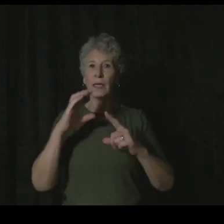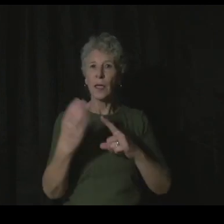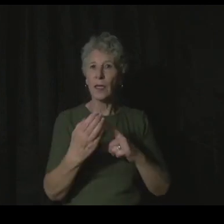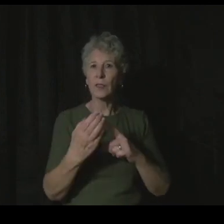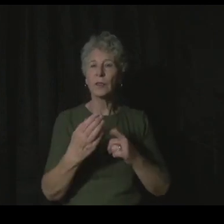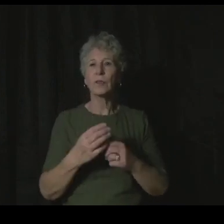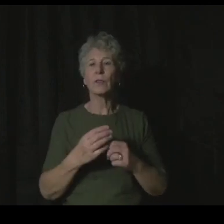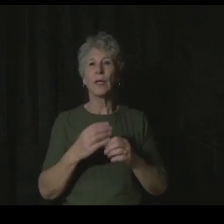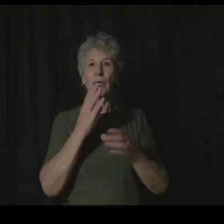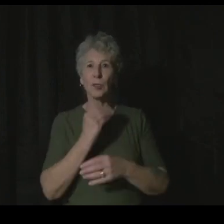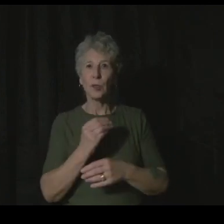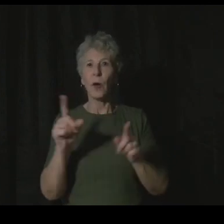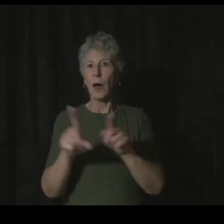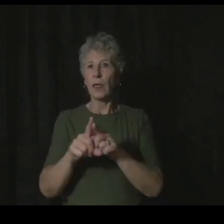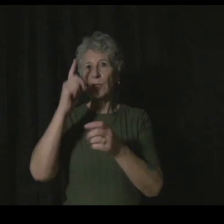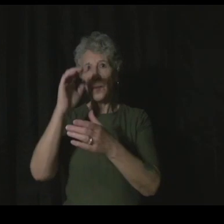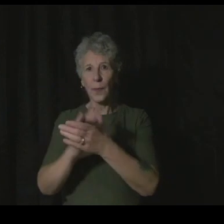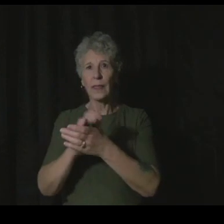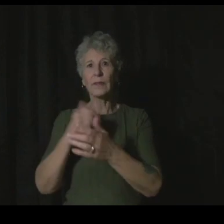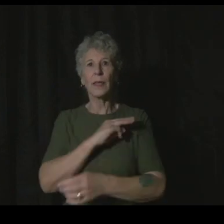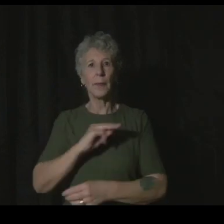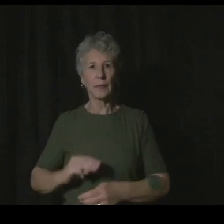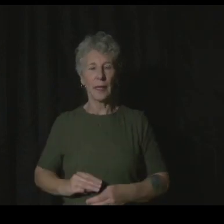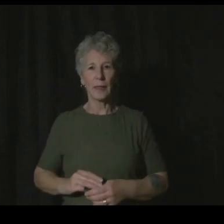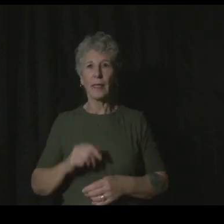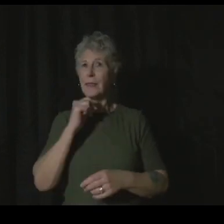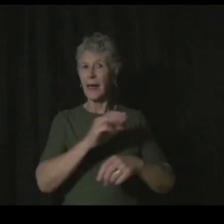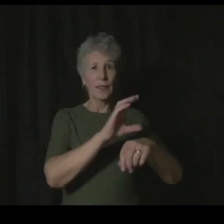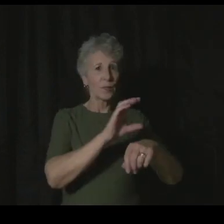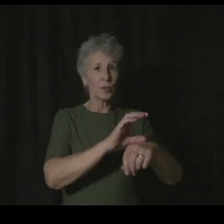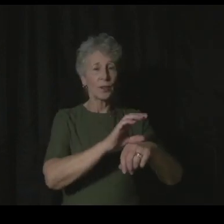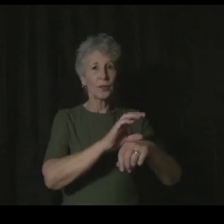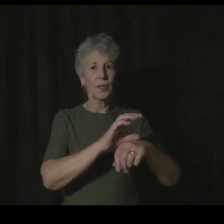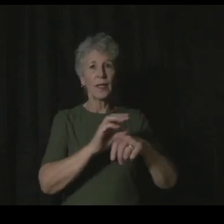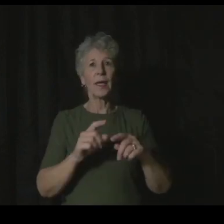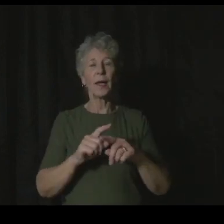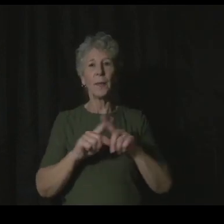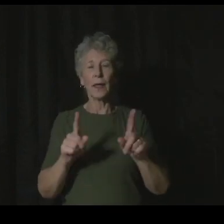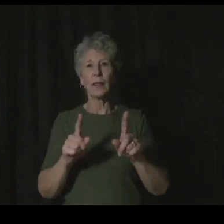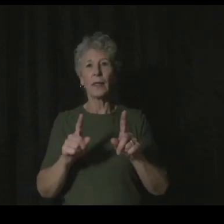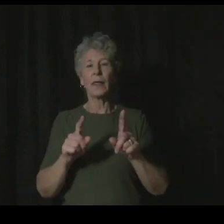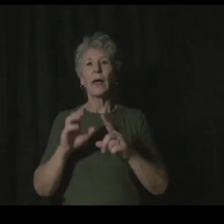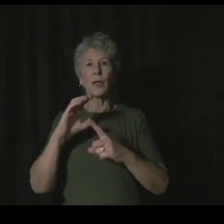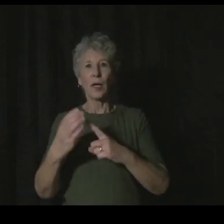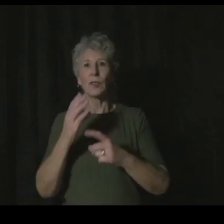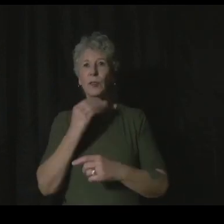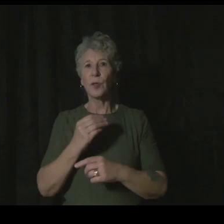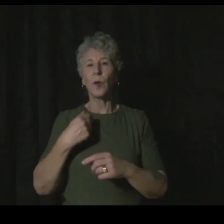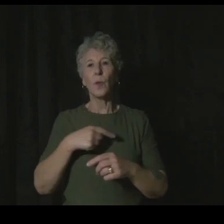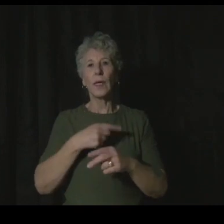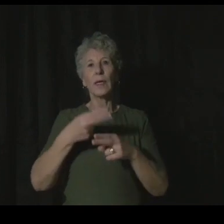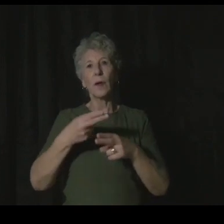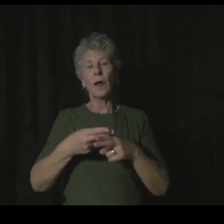ethnic Jew who also believes in the Messiah. Not the church, but an ethnic Jew who believes. We call him a